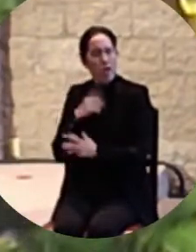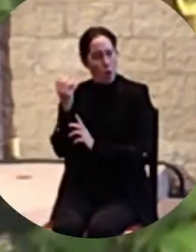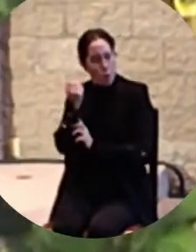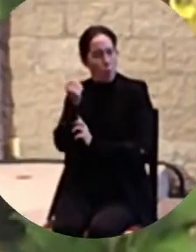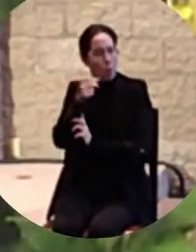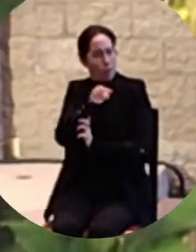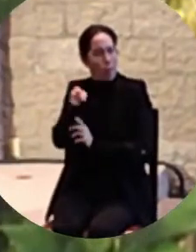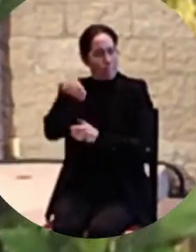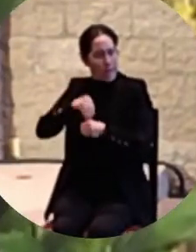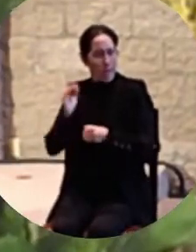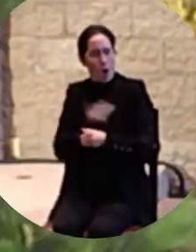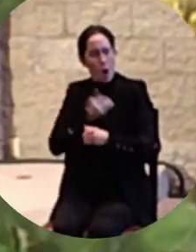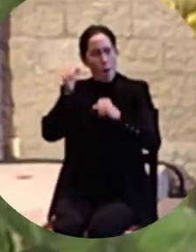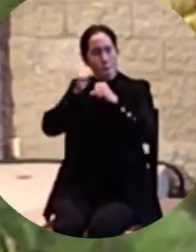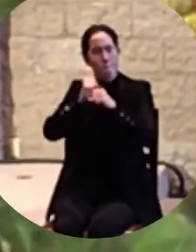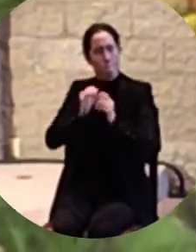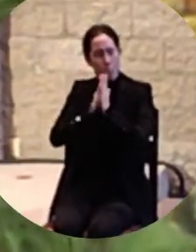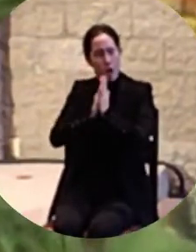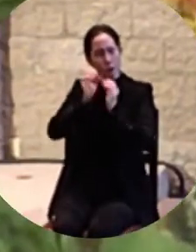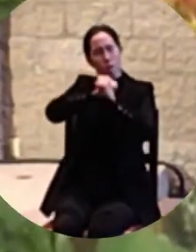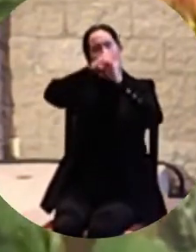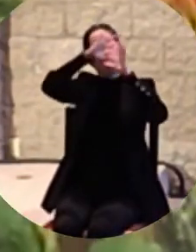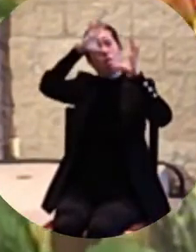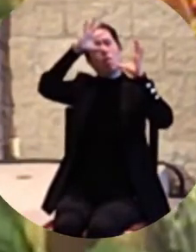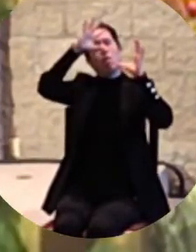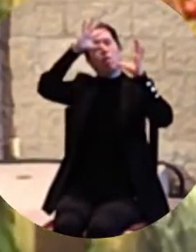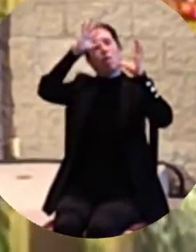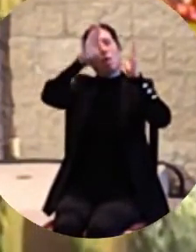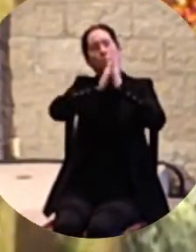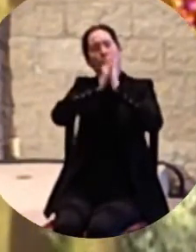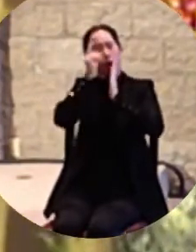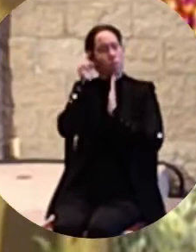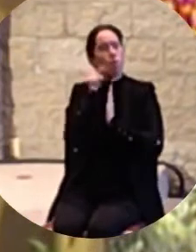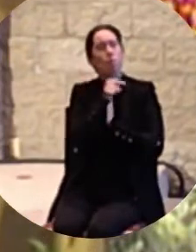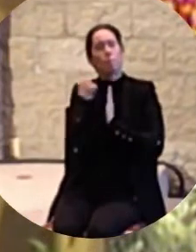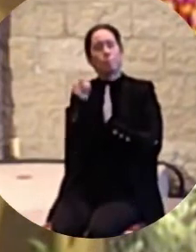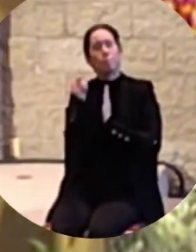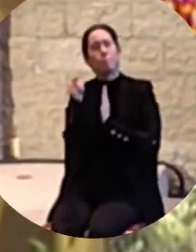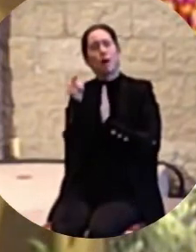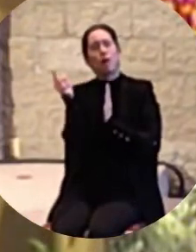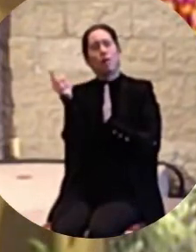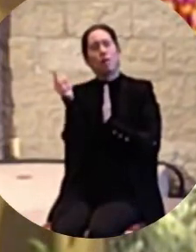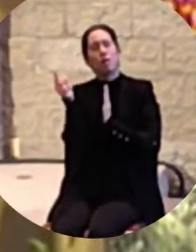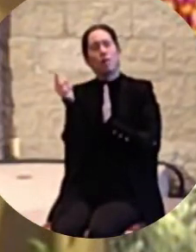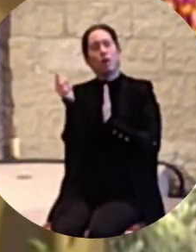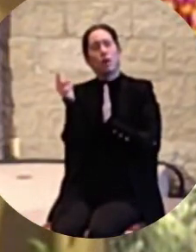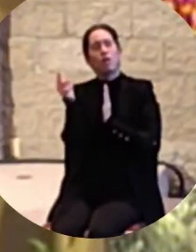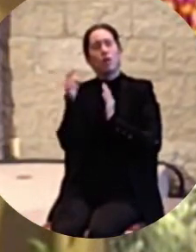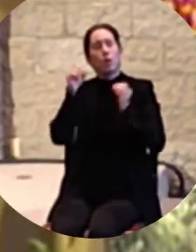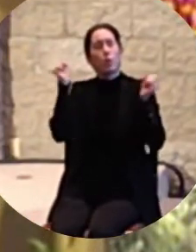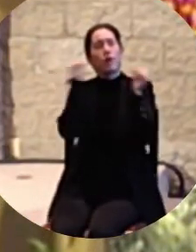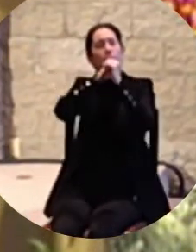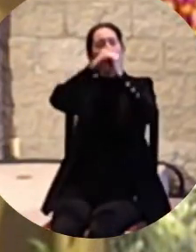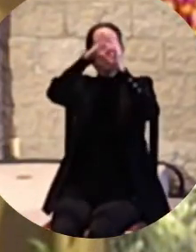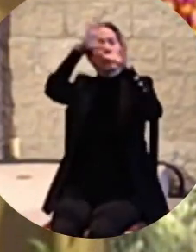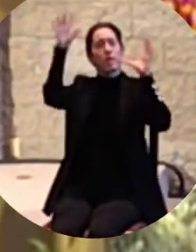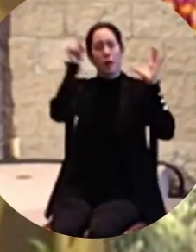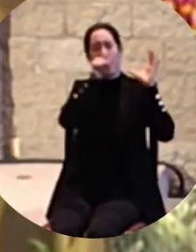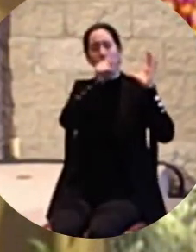person that has been affected by this, seeing them surrounded by God's love and God's